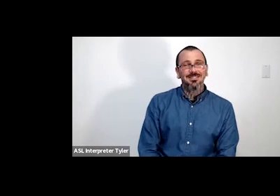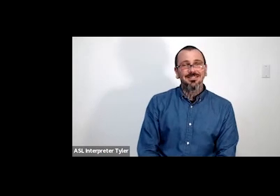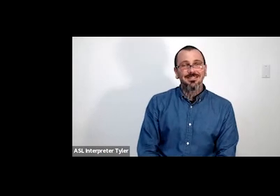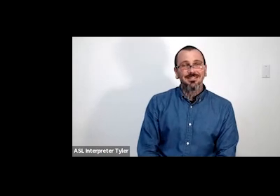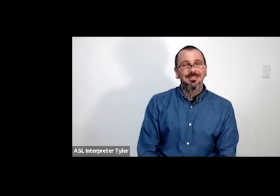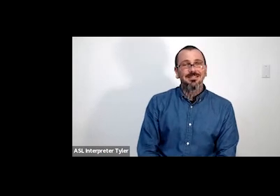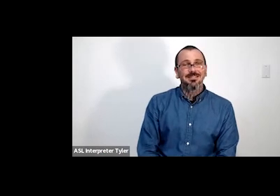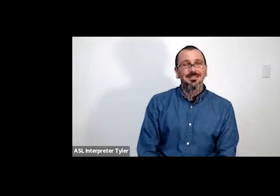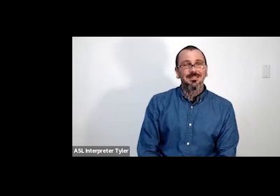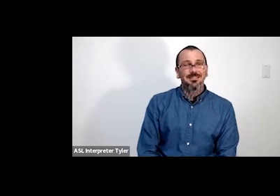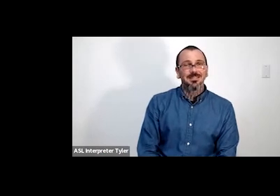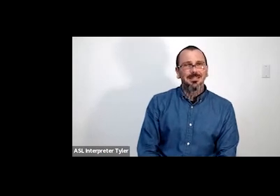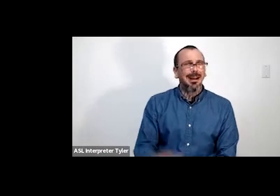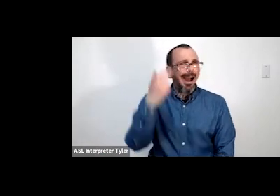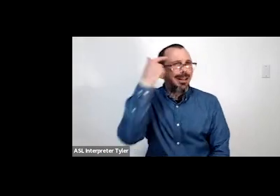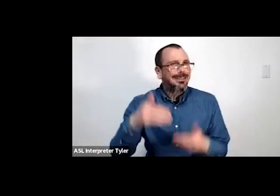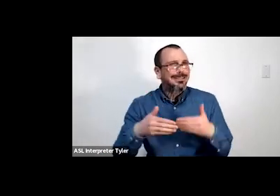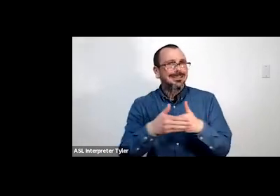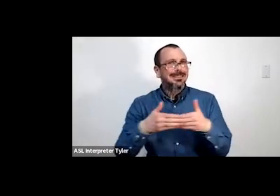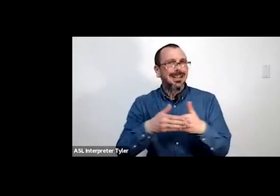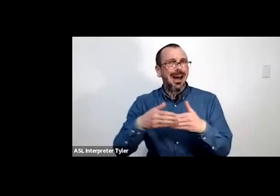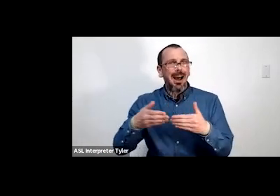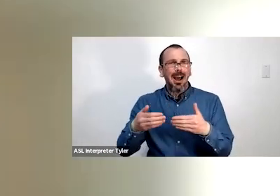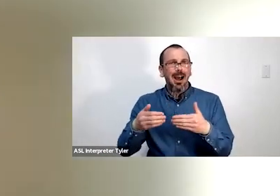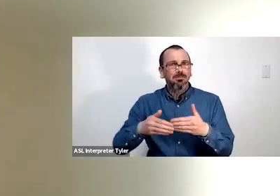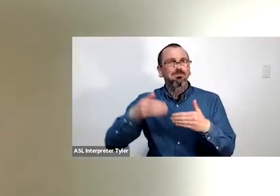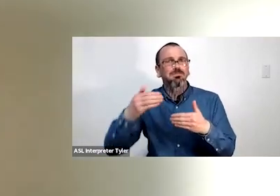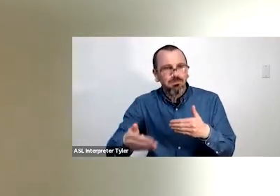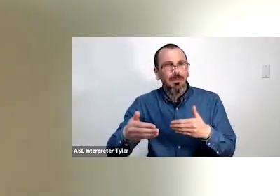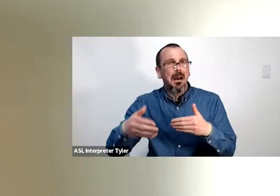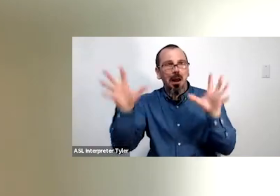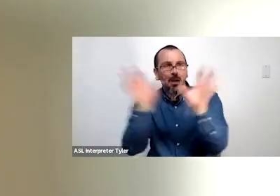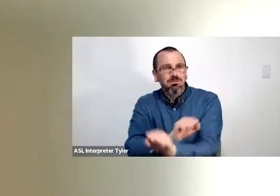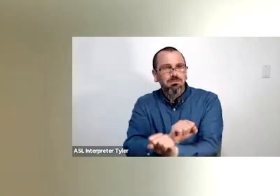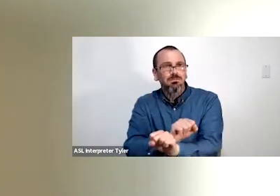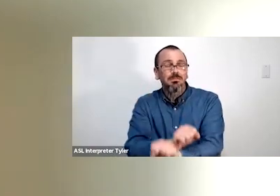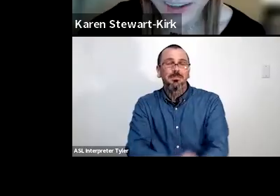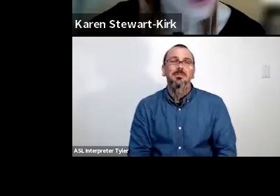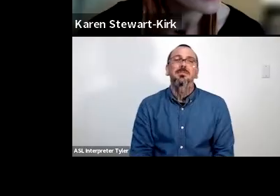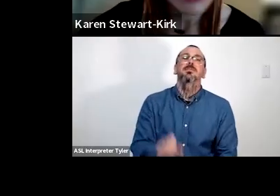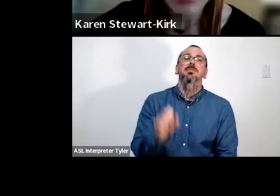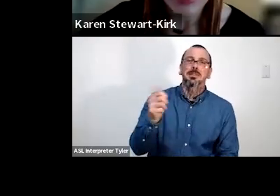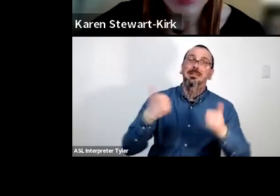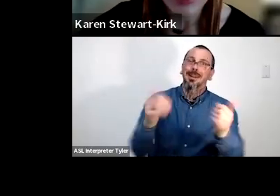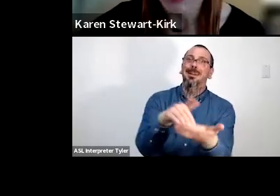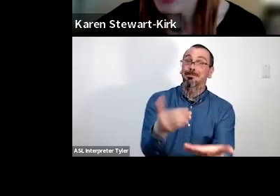I think maybe you went forward one slide. One step forward, two steps back. How about this?